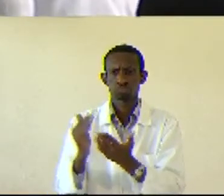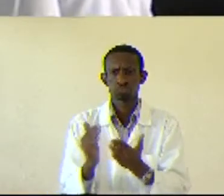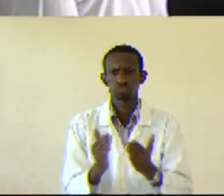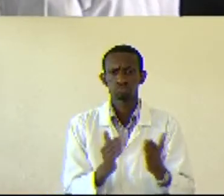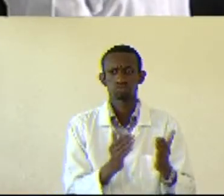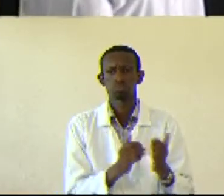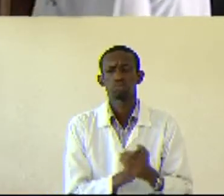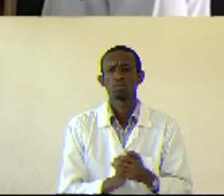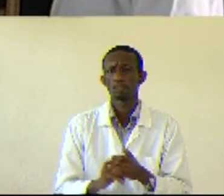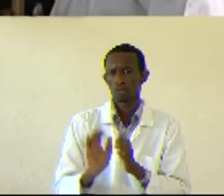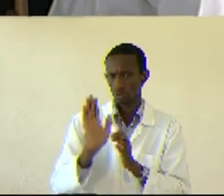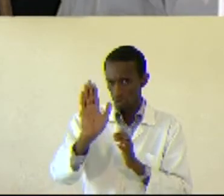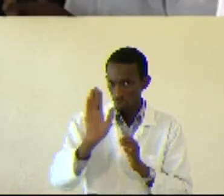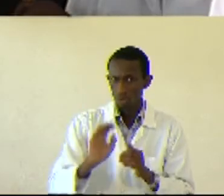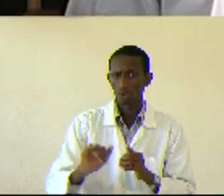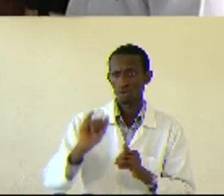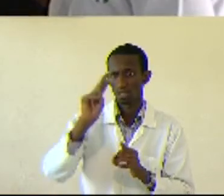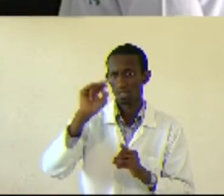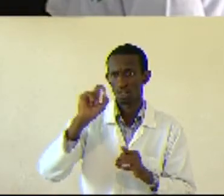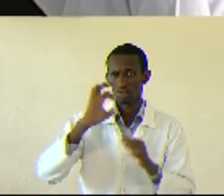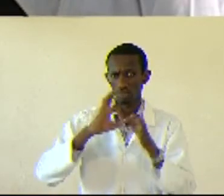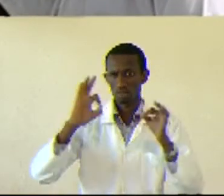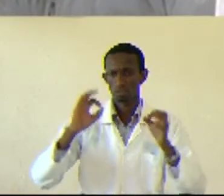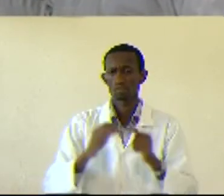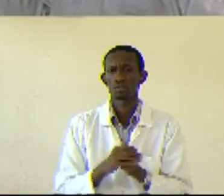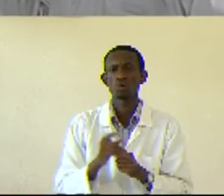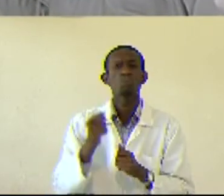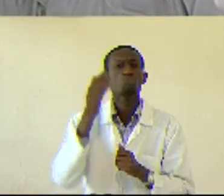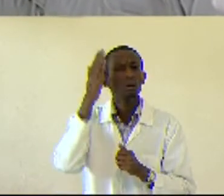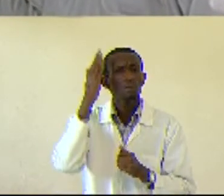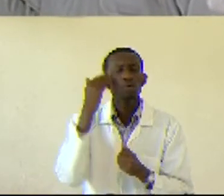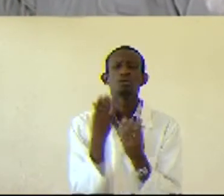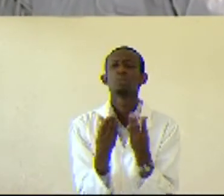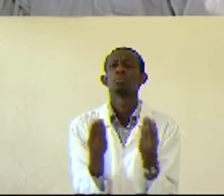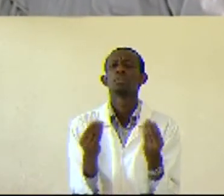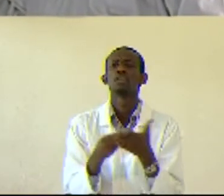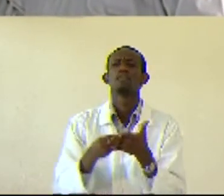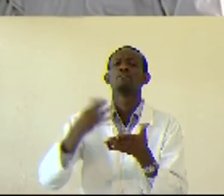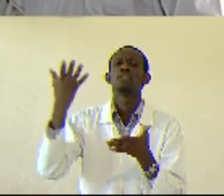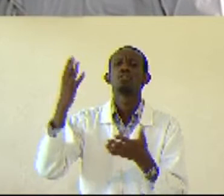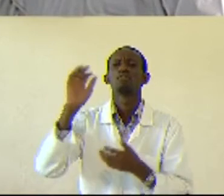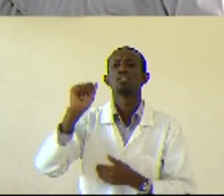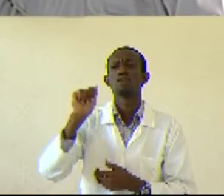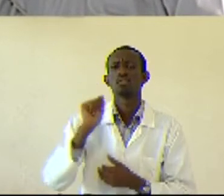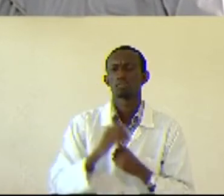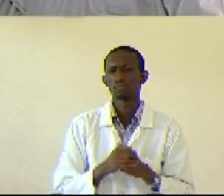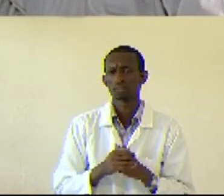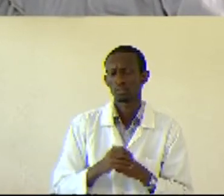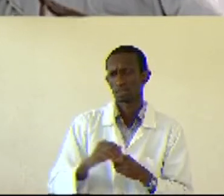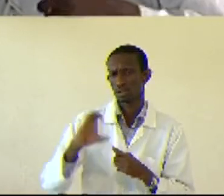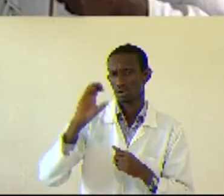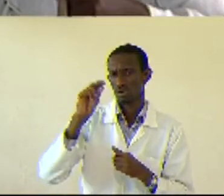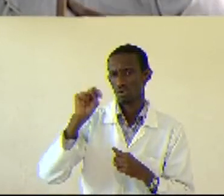your integrand so that you recognize easily the value of a, the coefficient